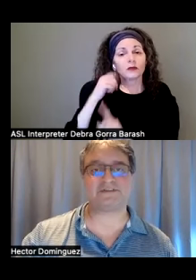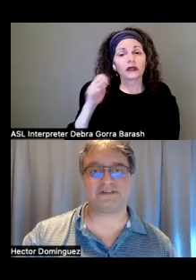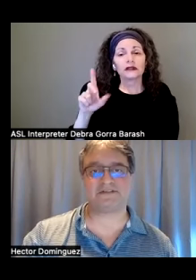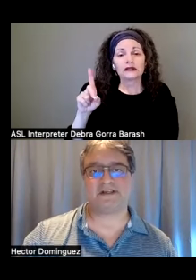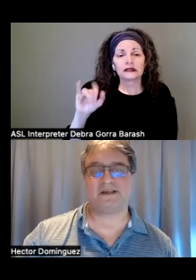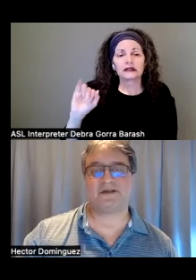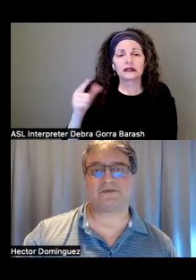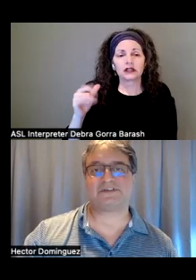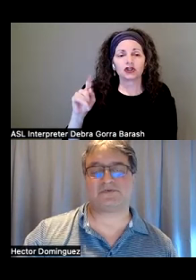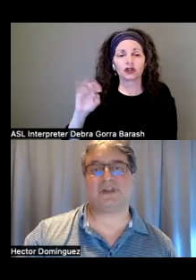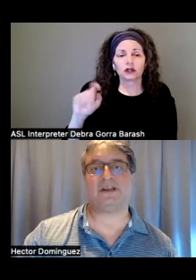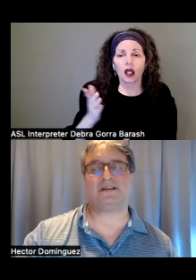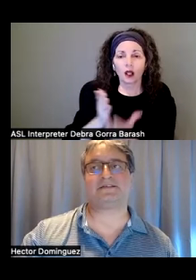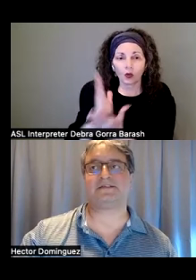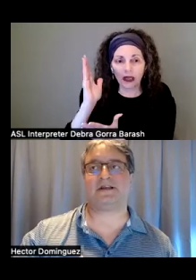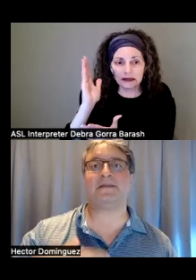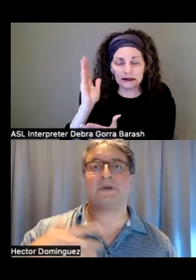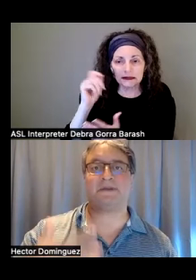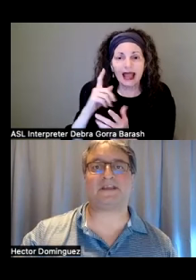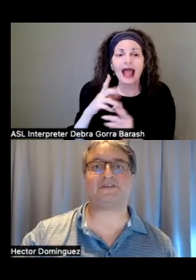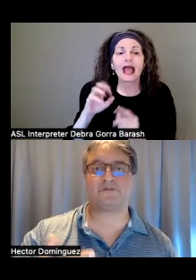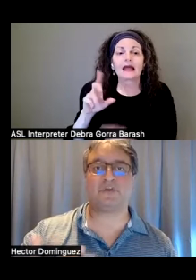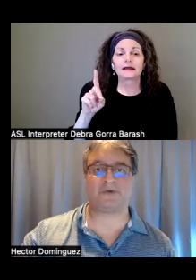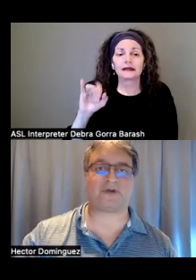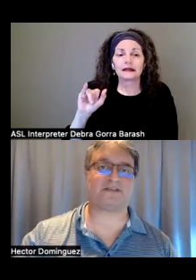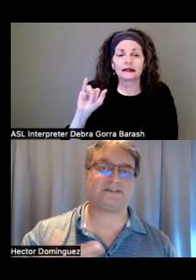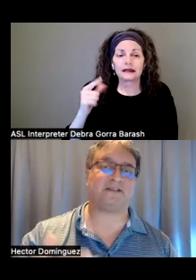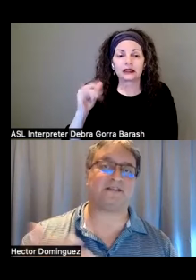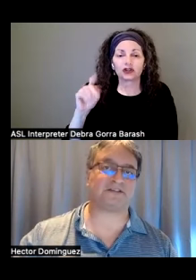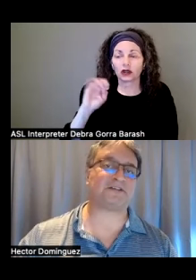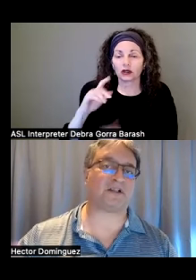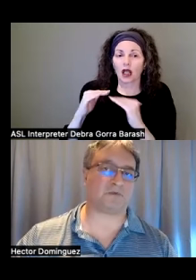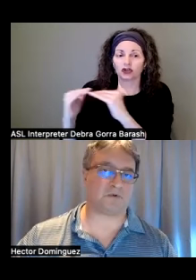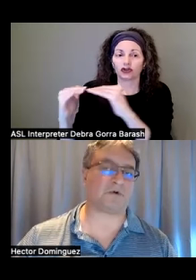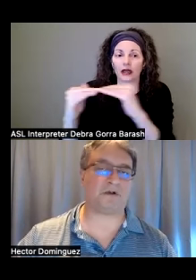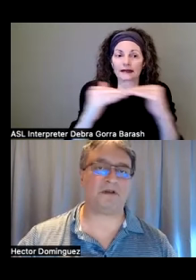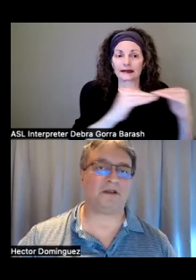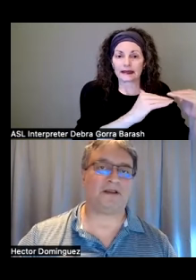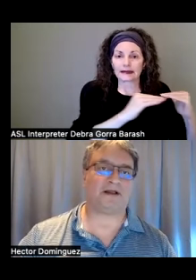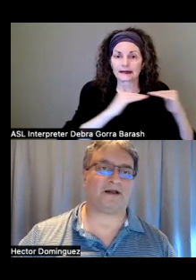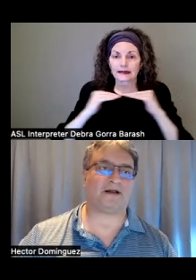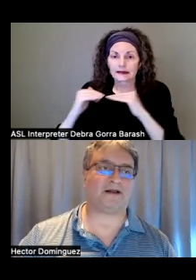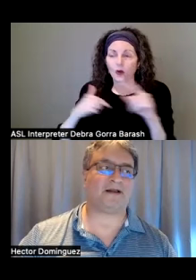digital justice, which is really this implementation of human rights in the digital world.